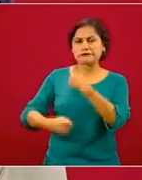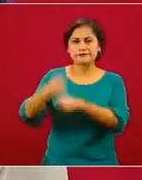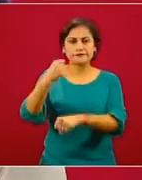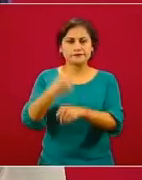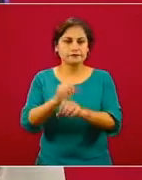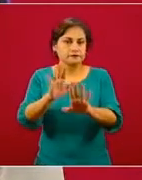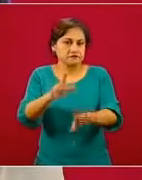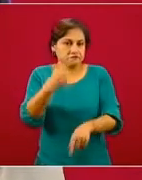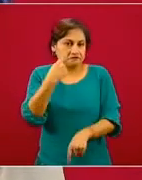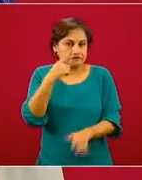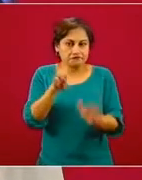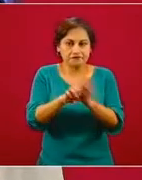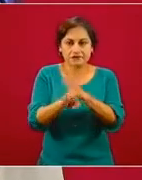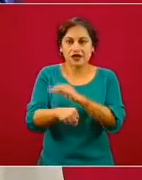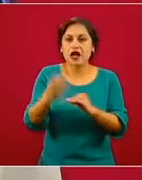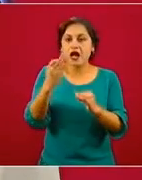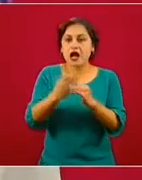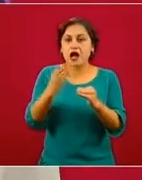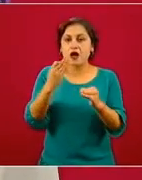are